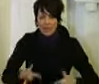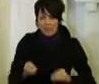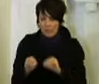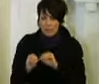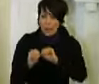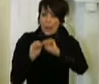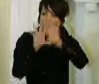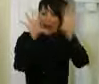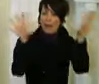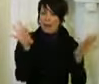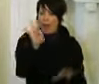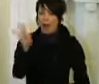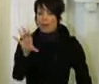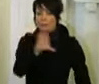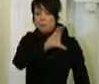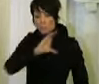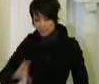of Christ.